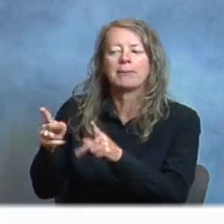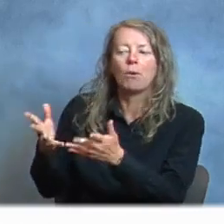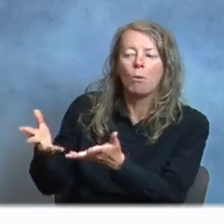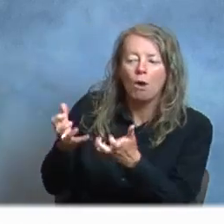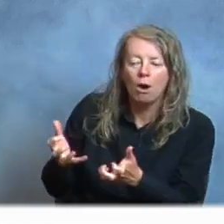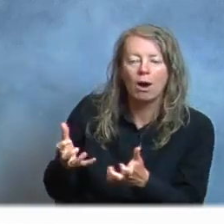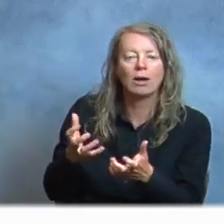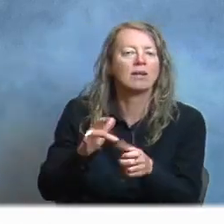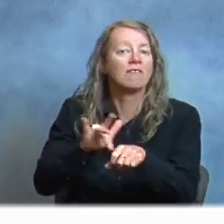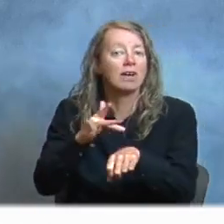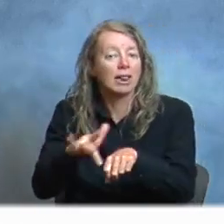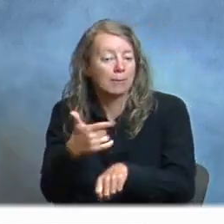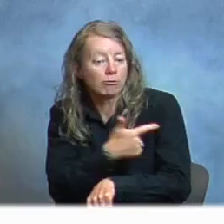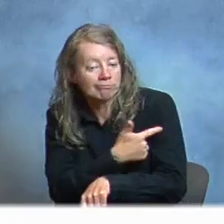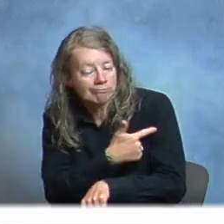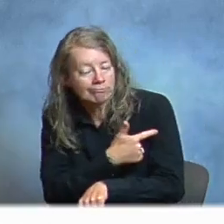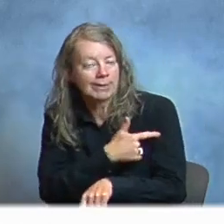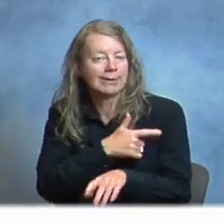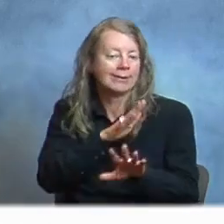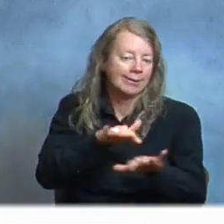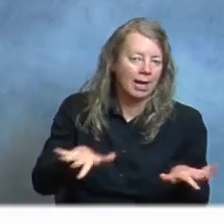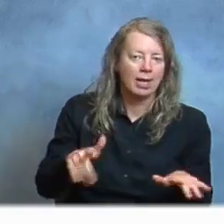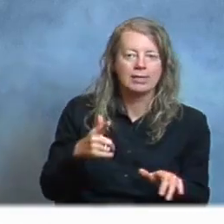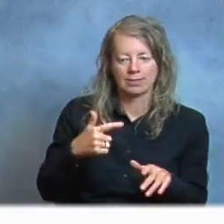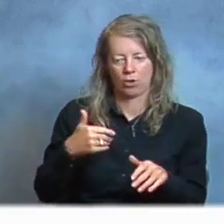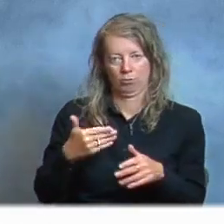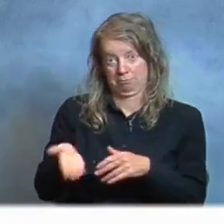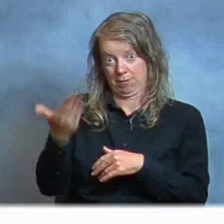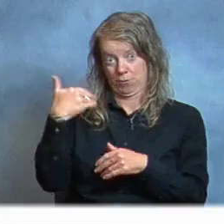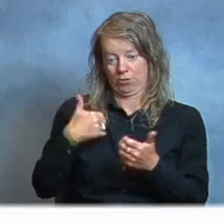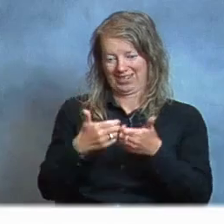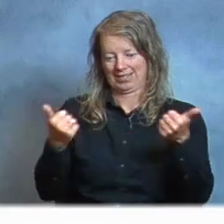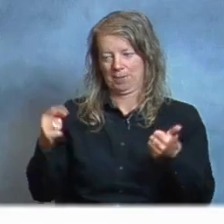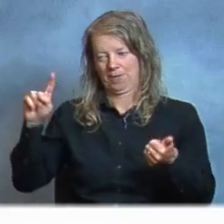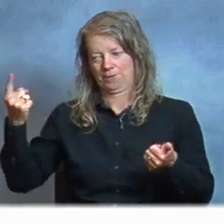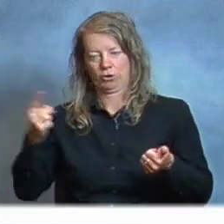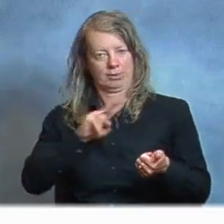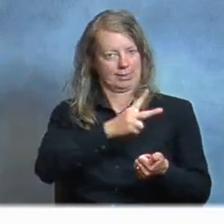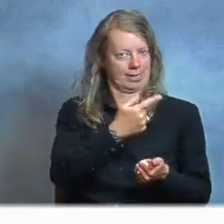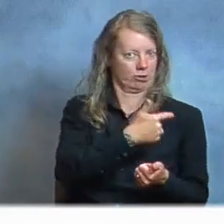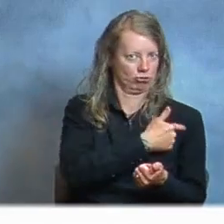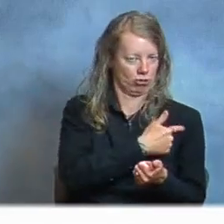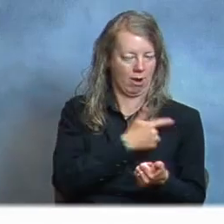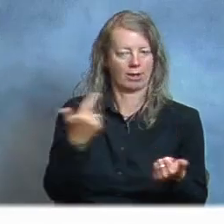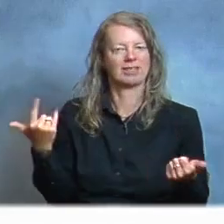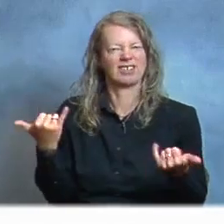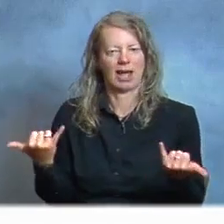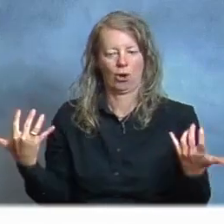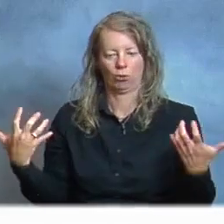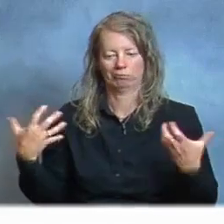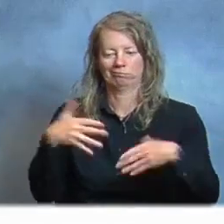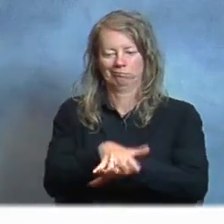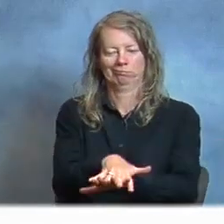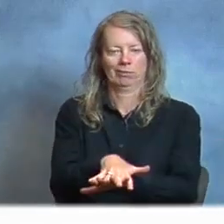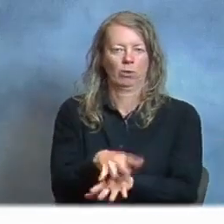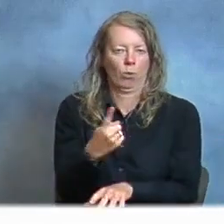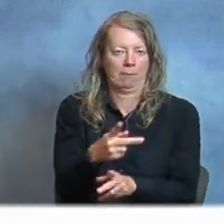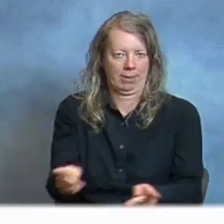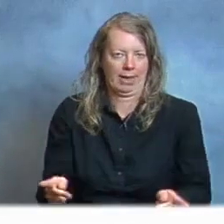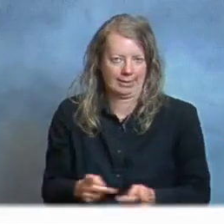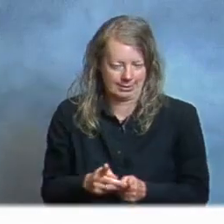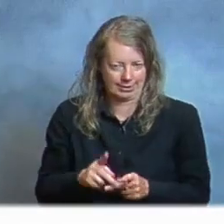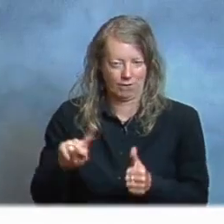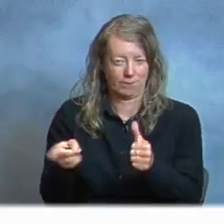And we did successfully consolidate the first and second dose sites beginning May 10th. Now first and second doses